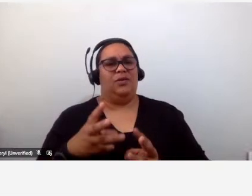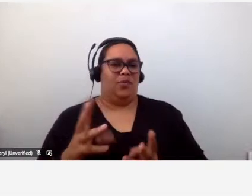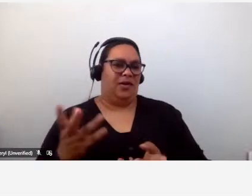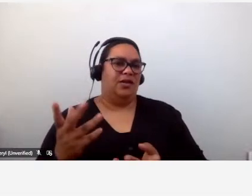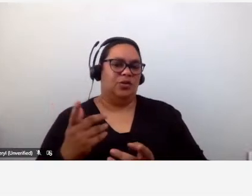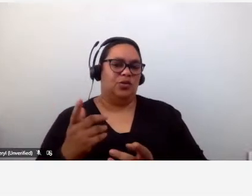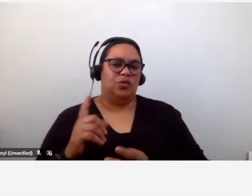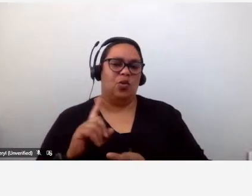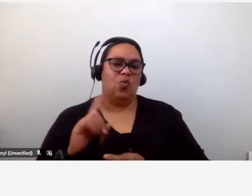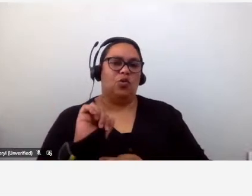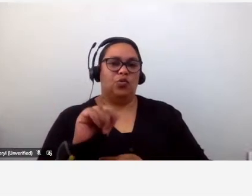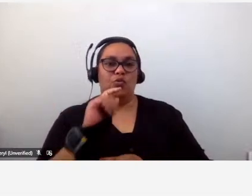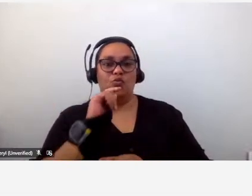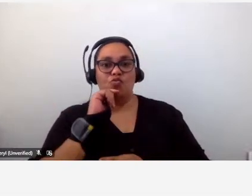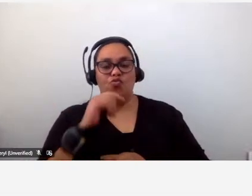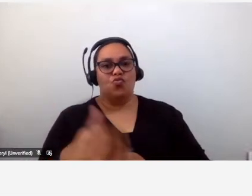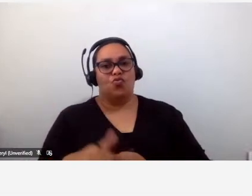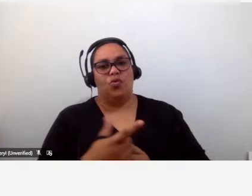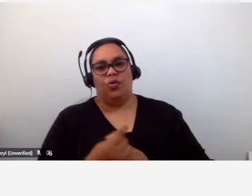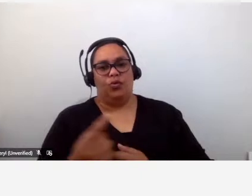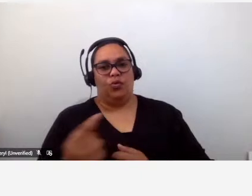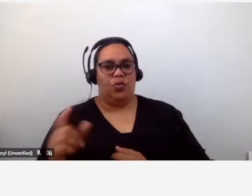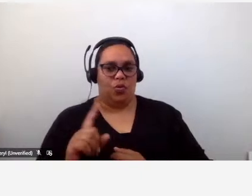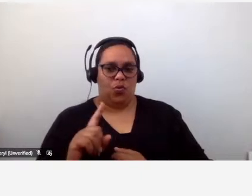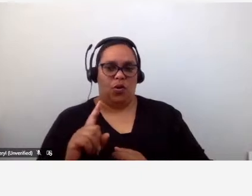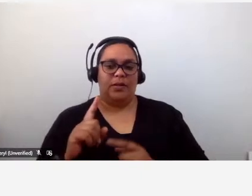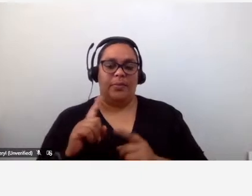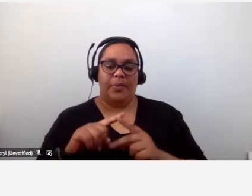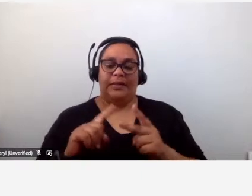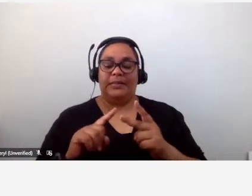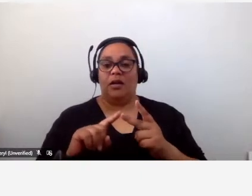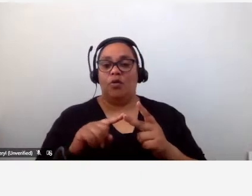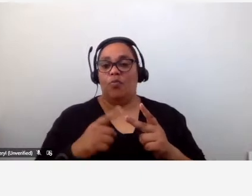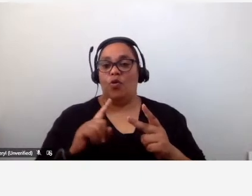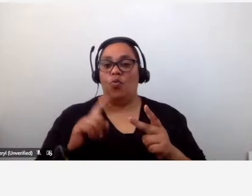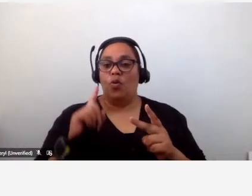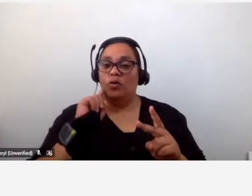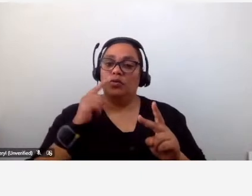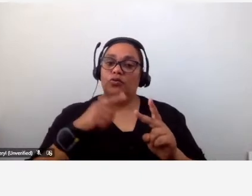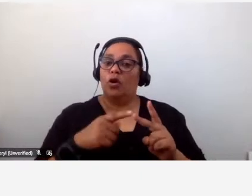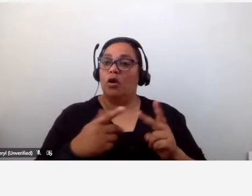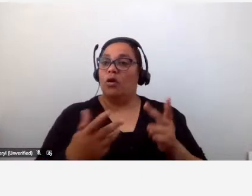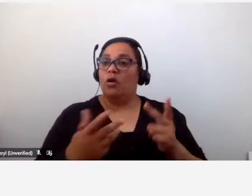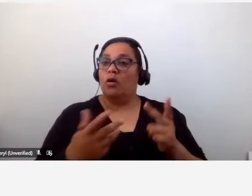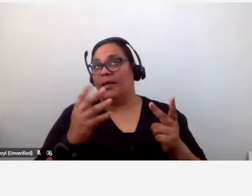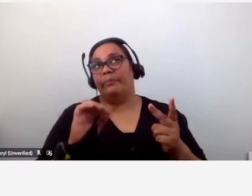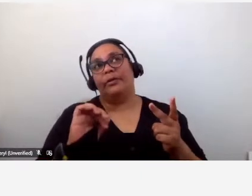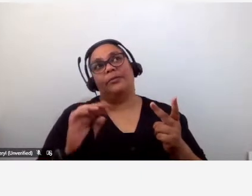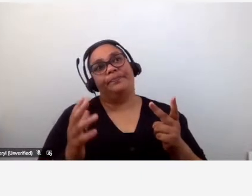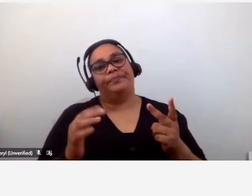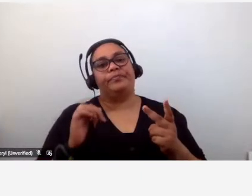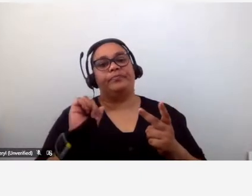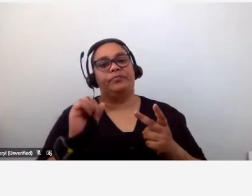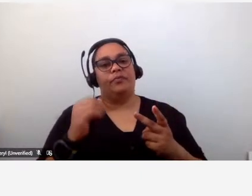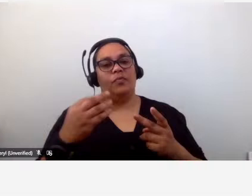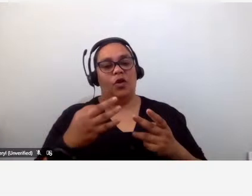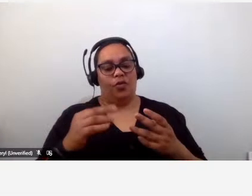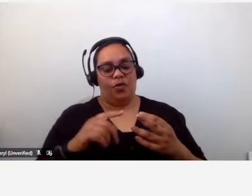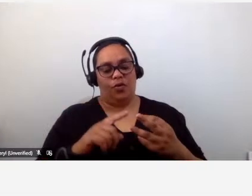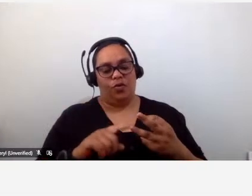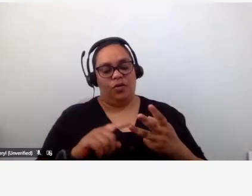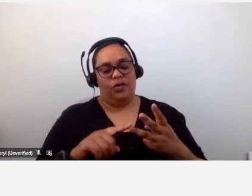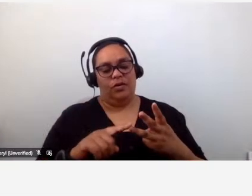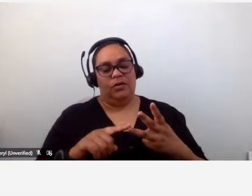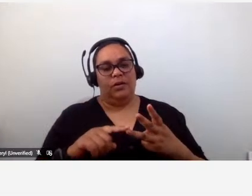to what extent are they accessible? And the second point is the target perhaps. And the third question is